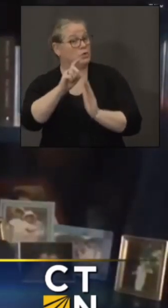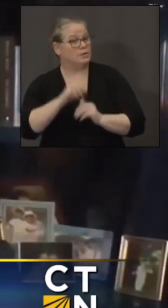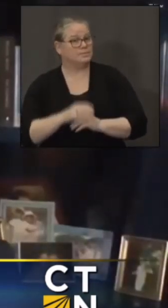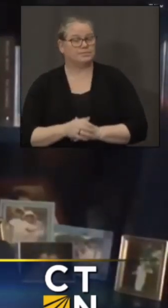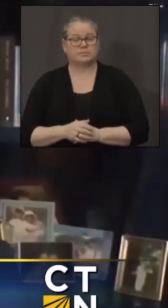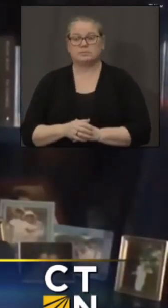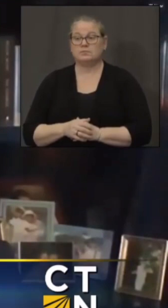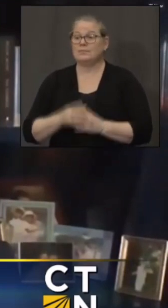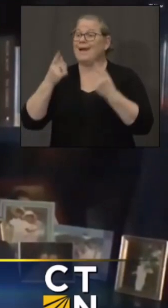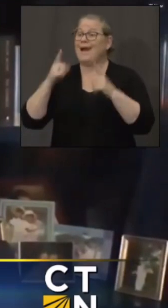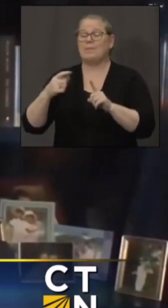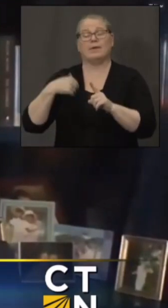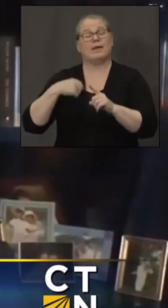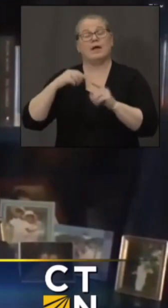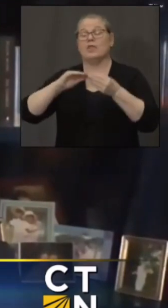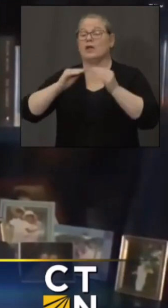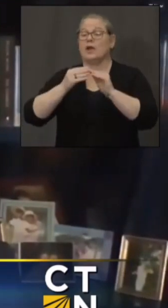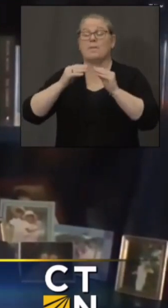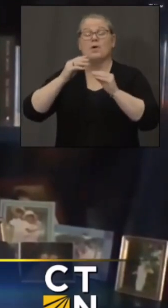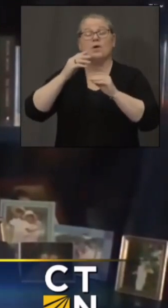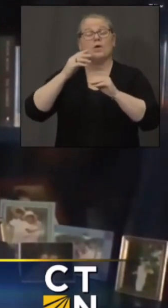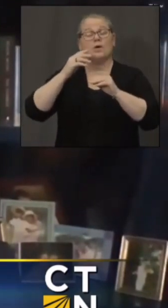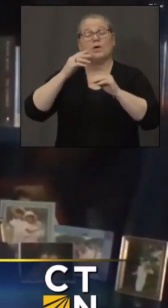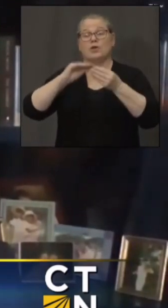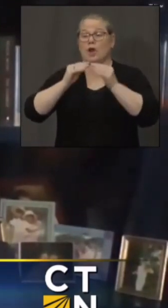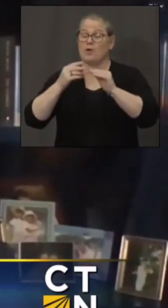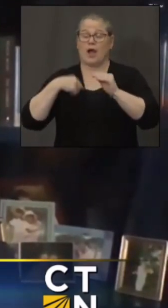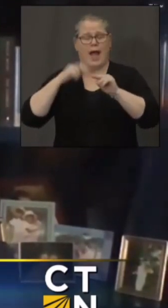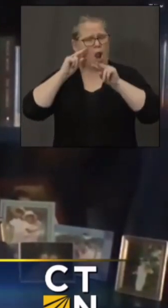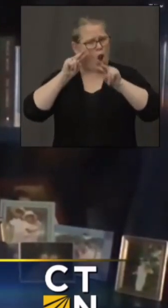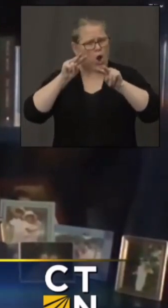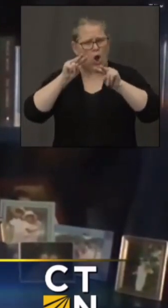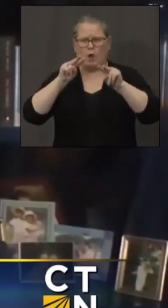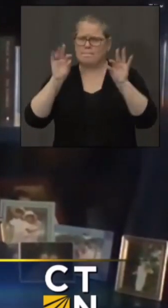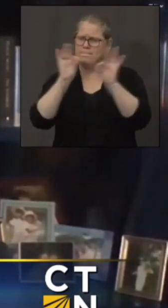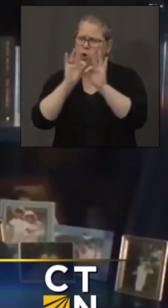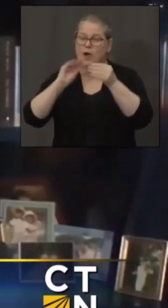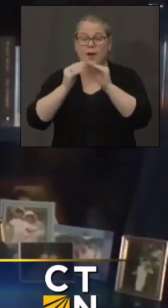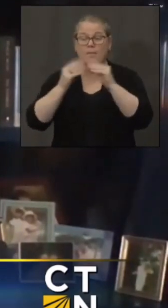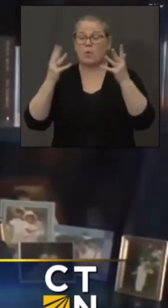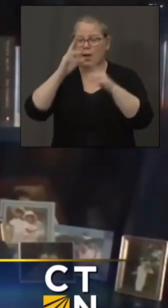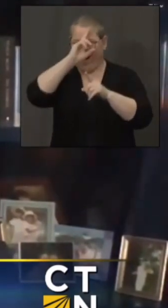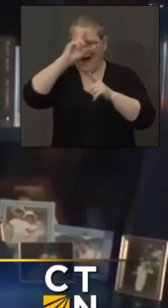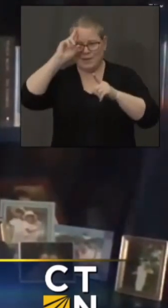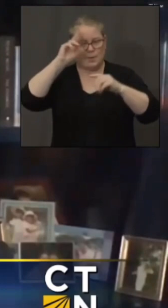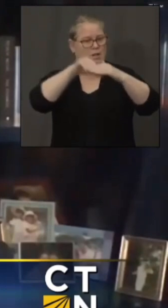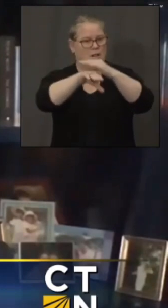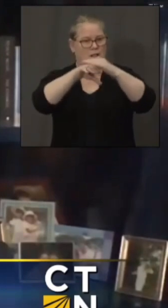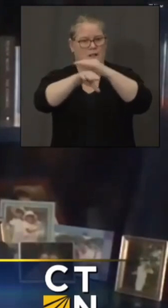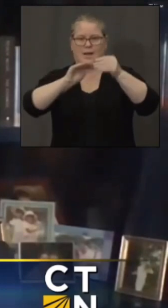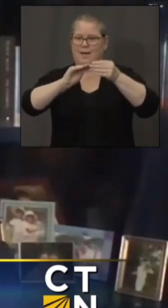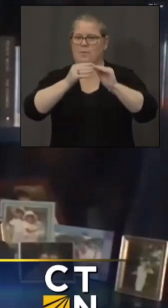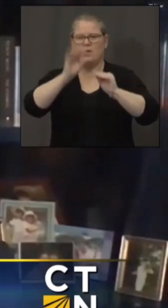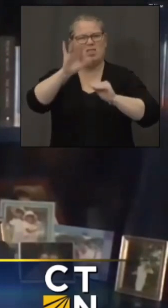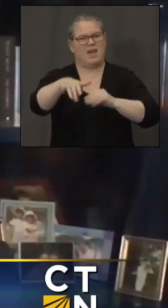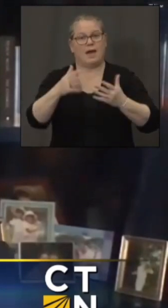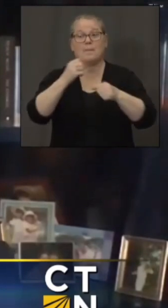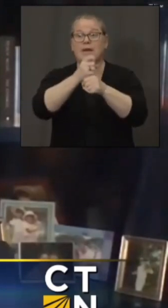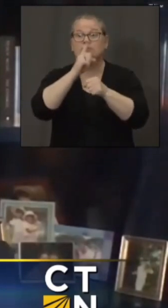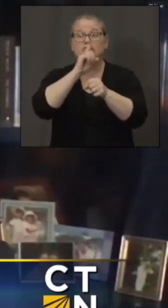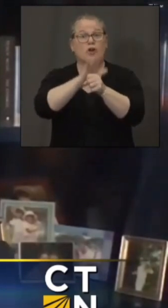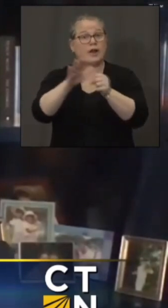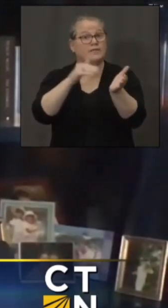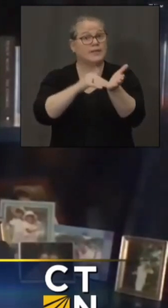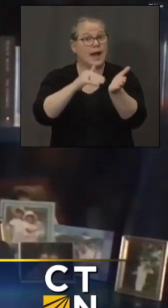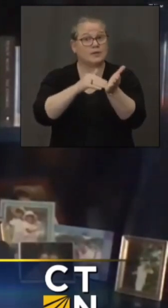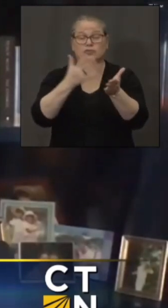looking at is hospitalizations. Make sure we have capacity, make sure we have nurses and people, make sure we have ICU beds. And if we found that